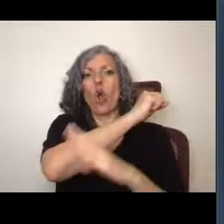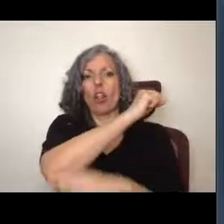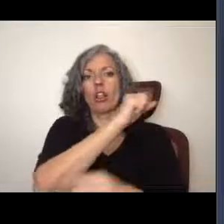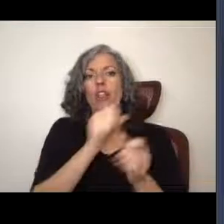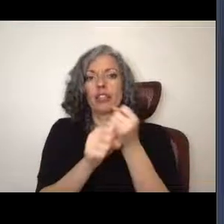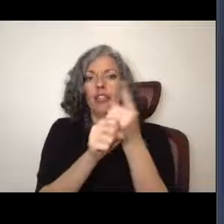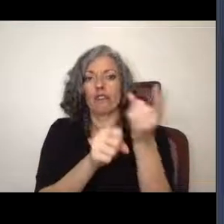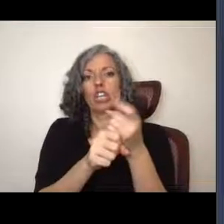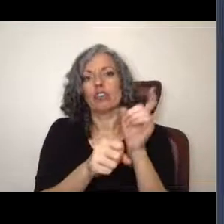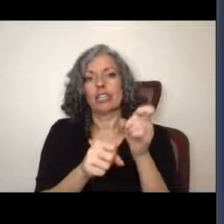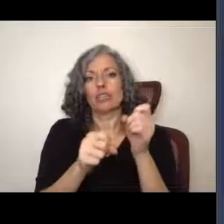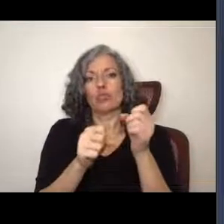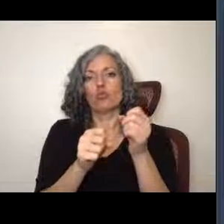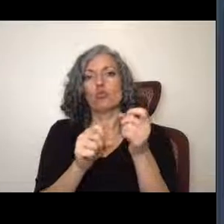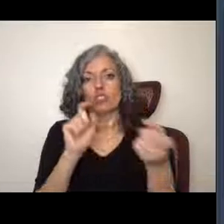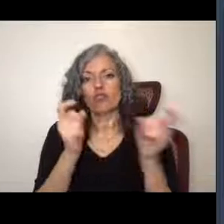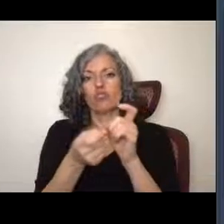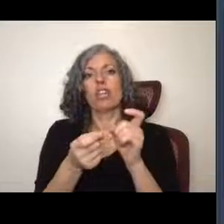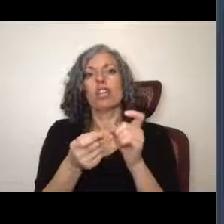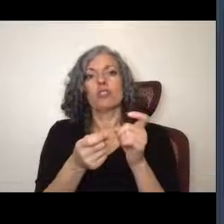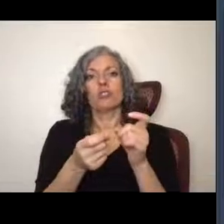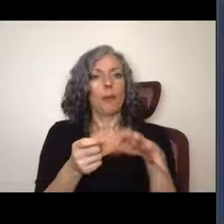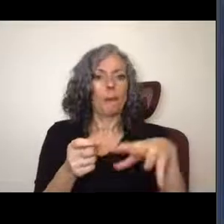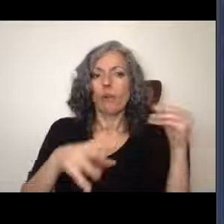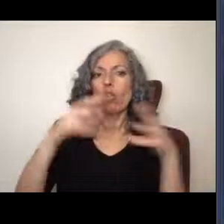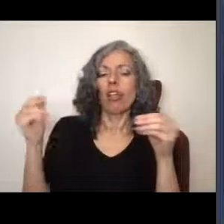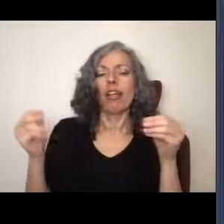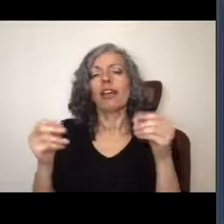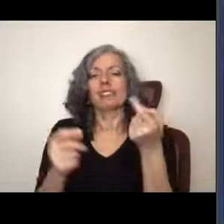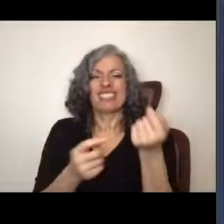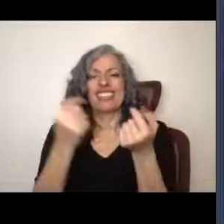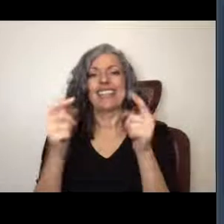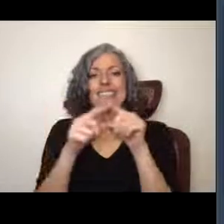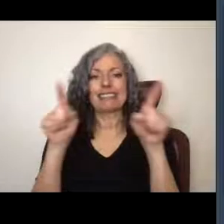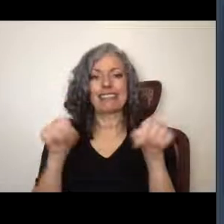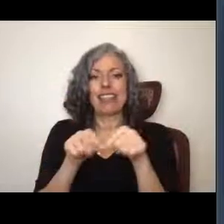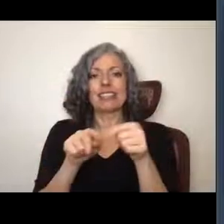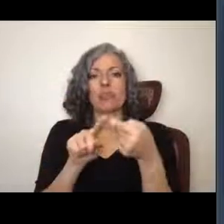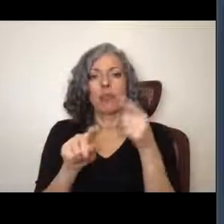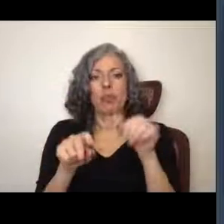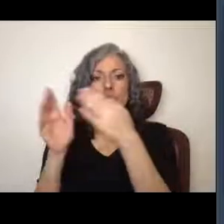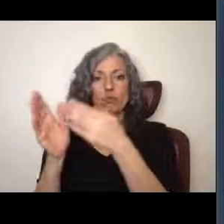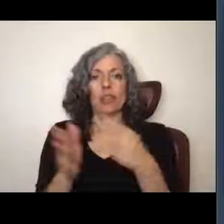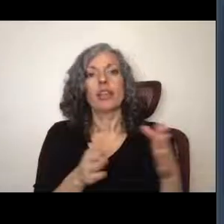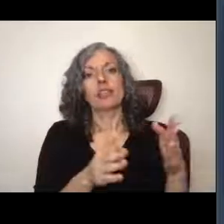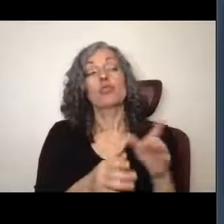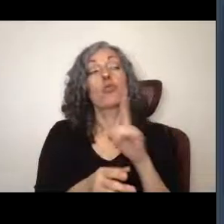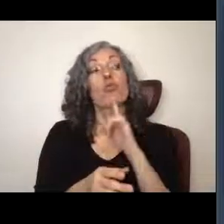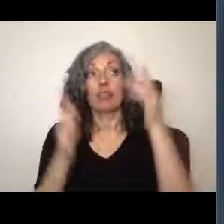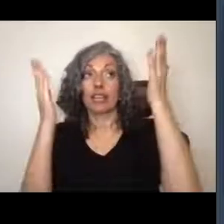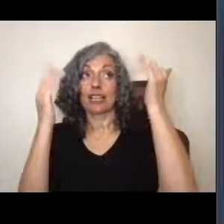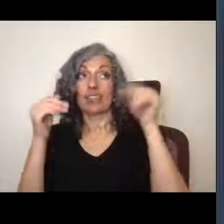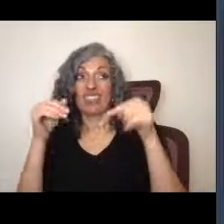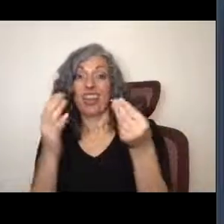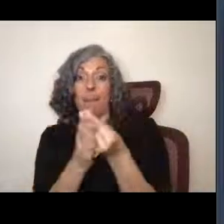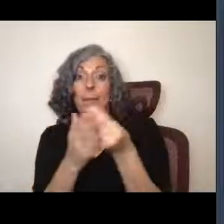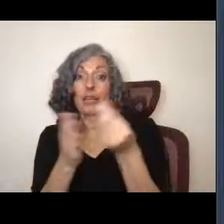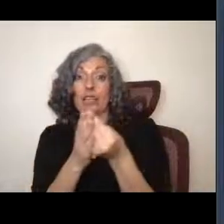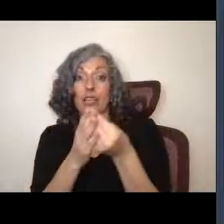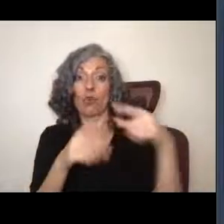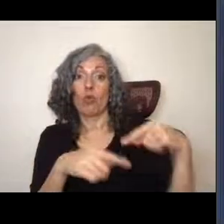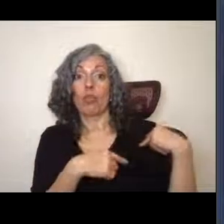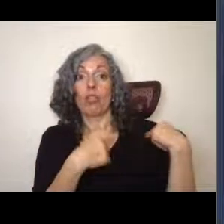all the plans and pull out the signs that we are not going to be able to construct from the plan set. So we're expecting that this funding would last us through